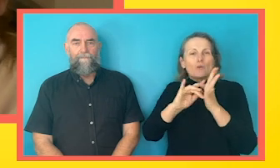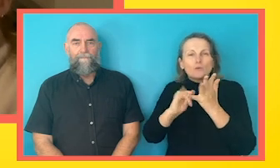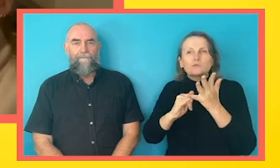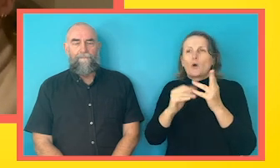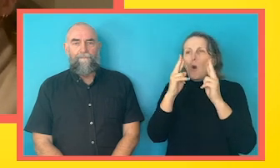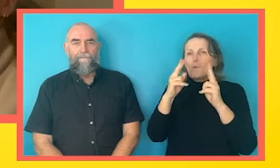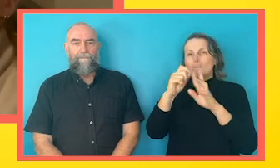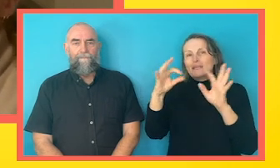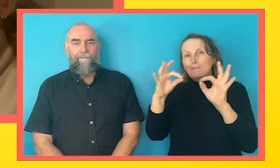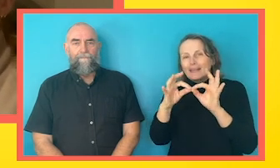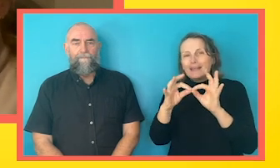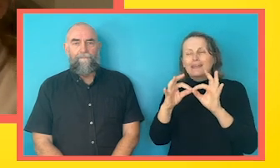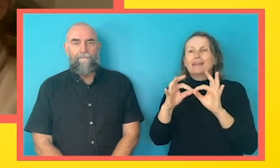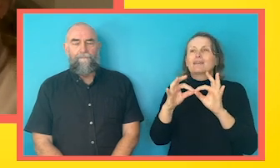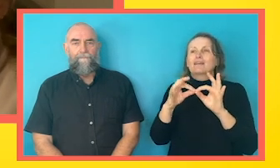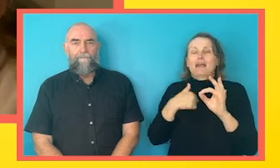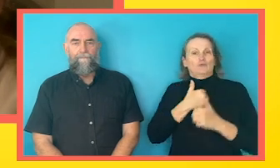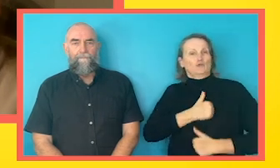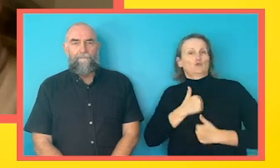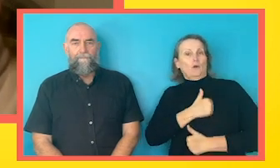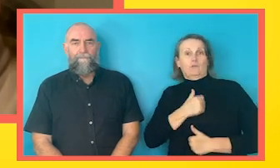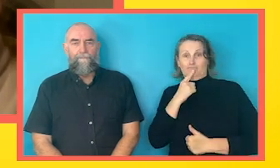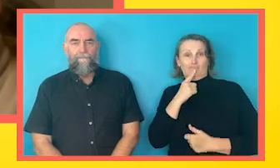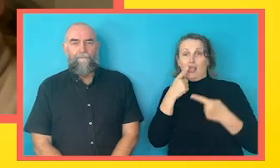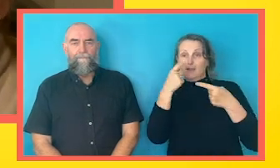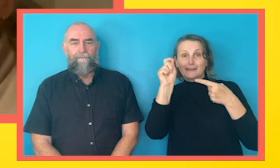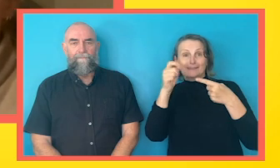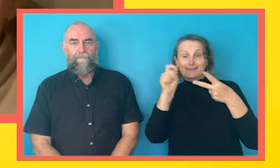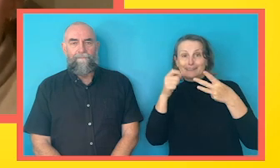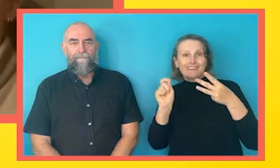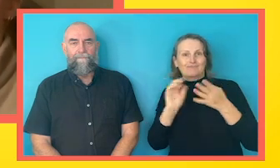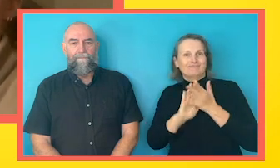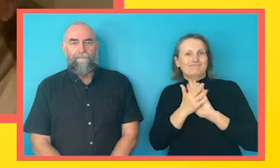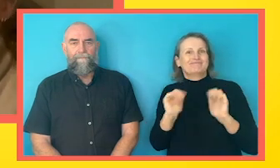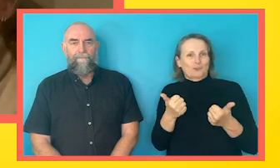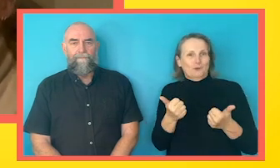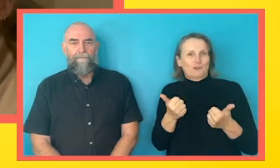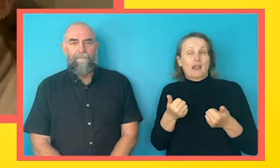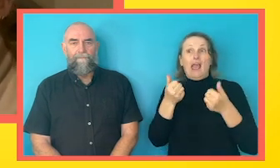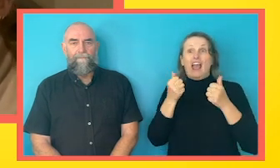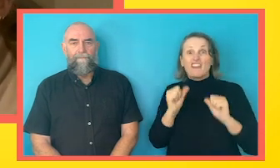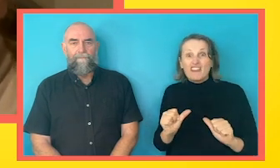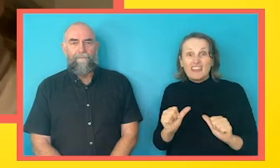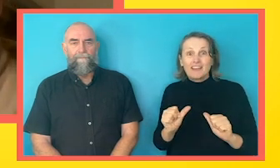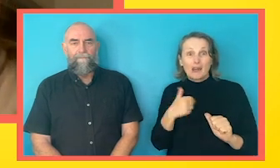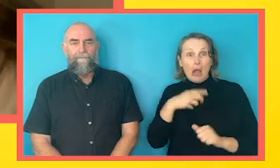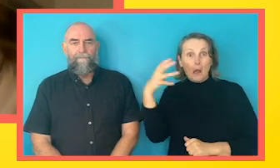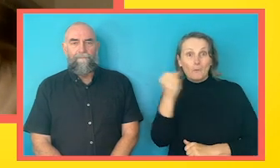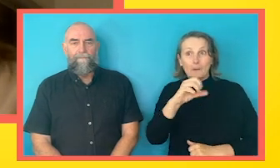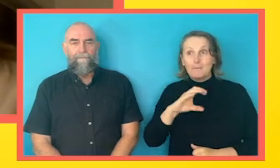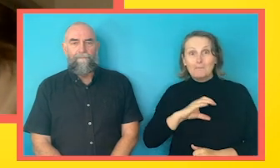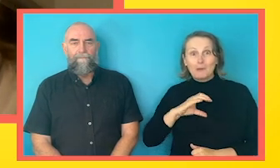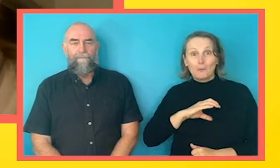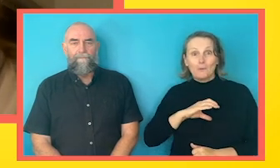PBs and just really enjoy myself, which I did all those things, which was great. And then to also win a